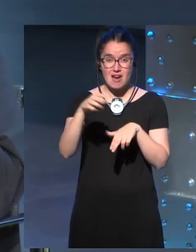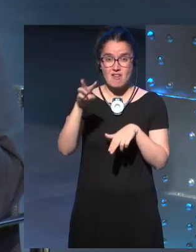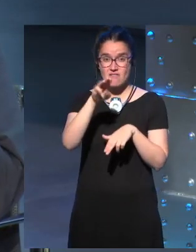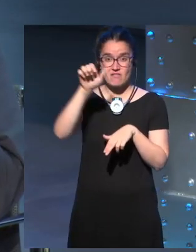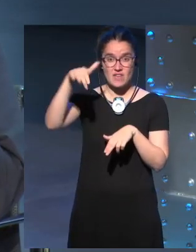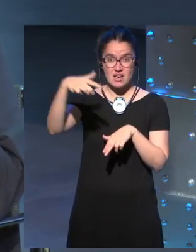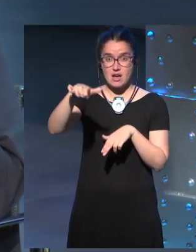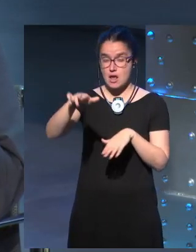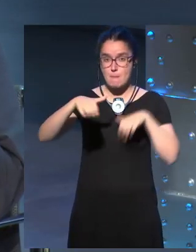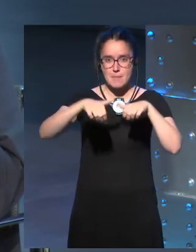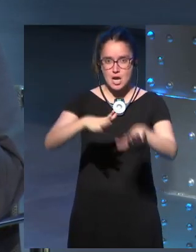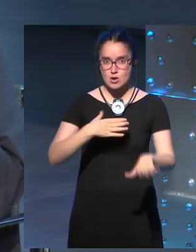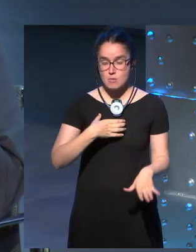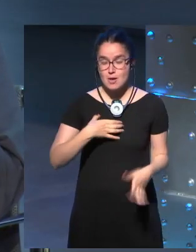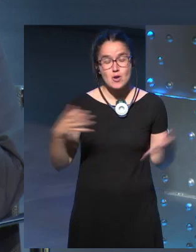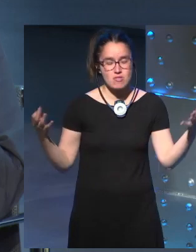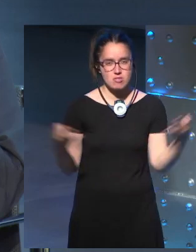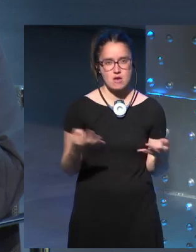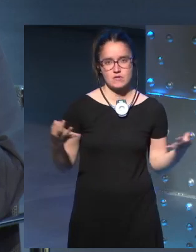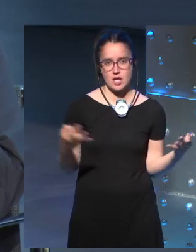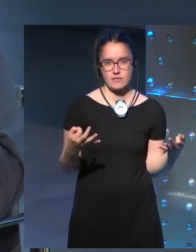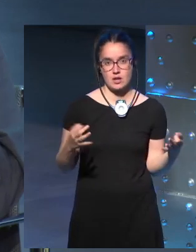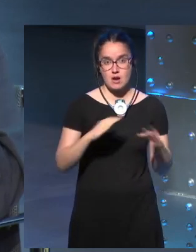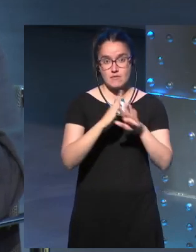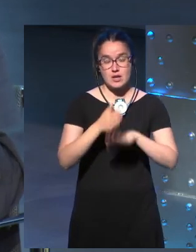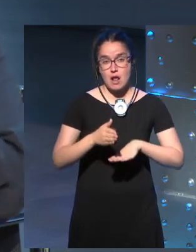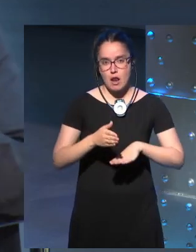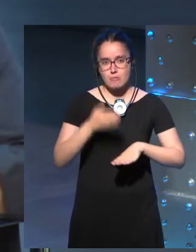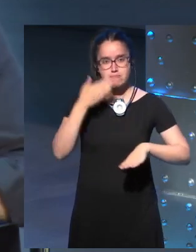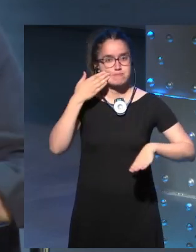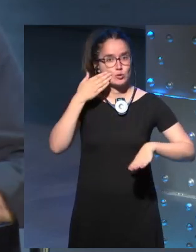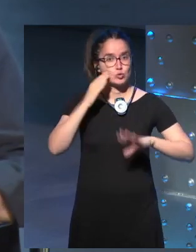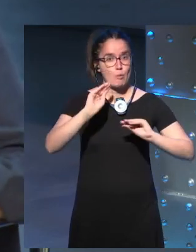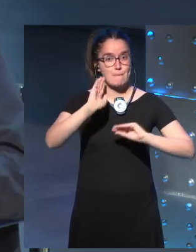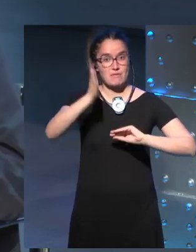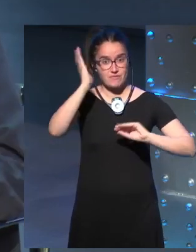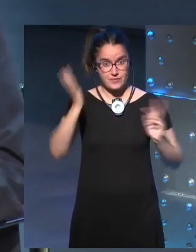should have stopped. And it damaged his reputation, although he's a brilliant